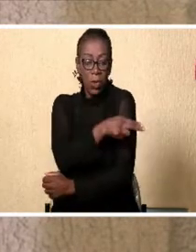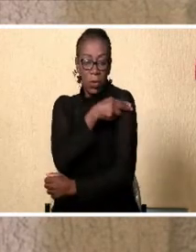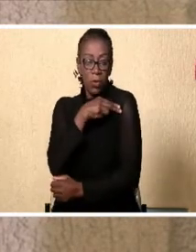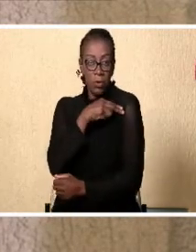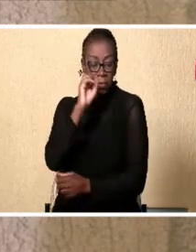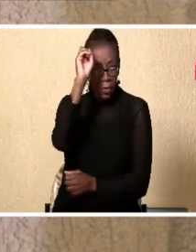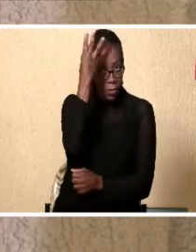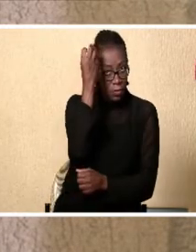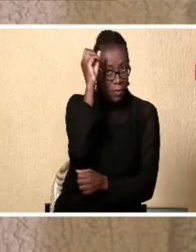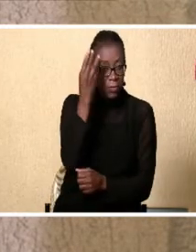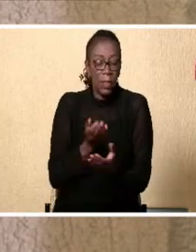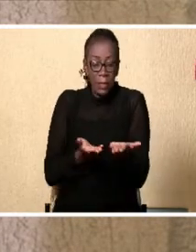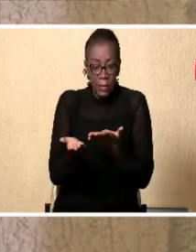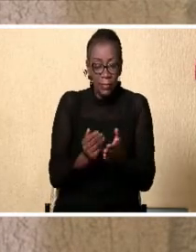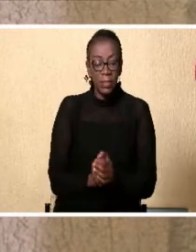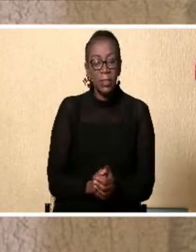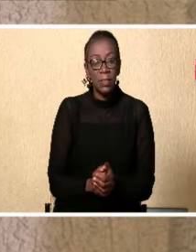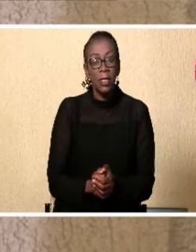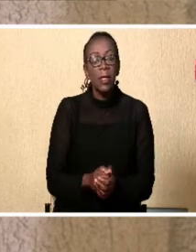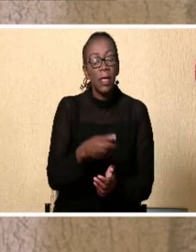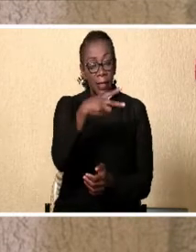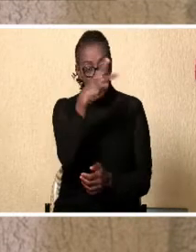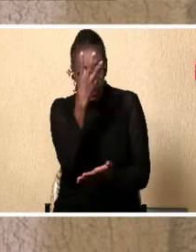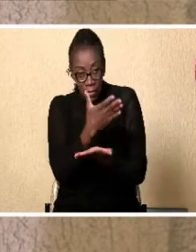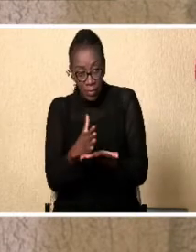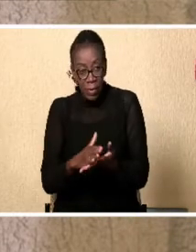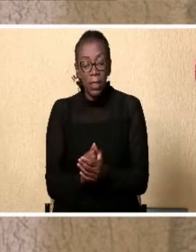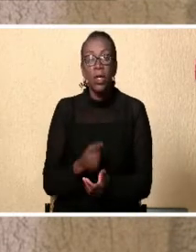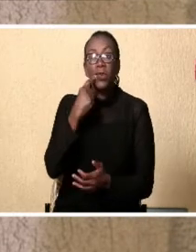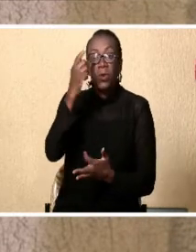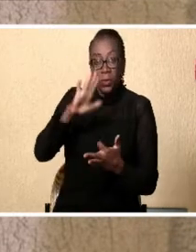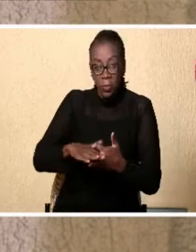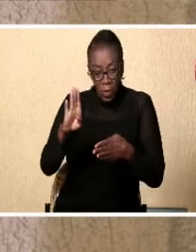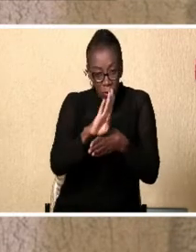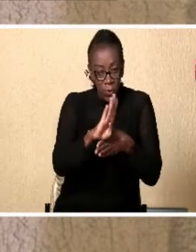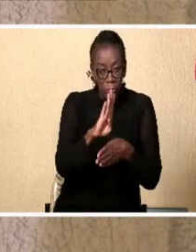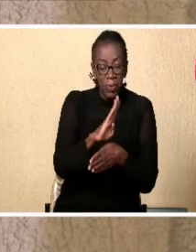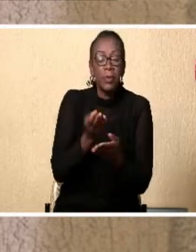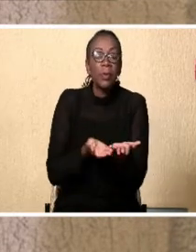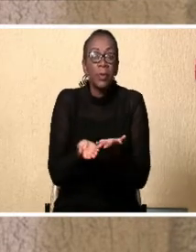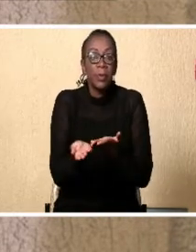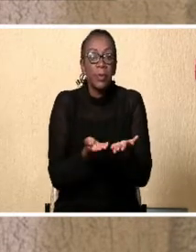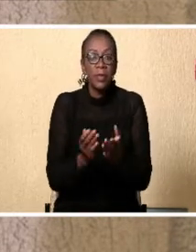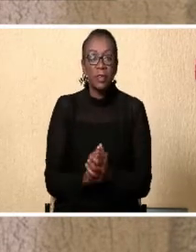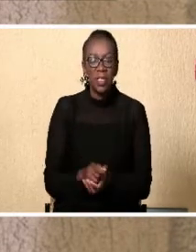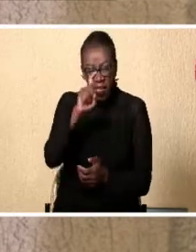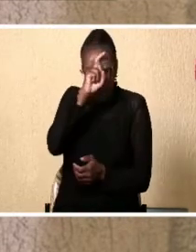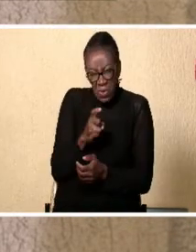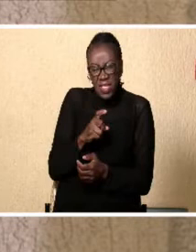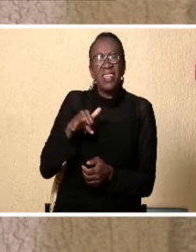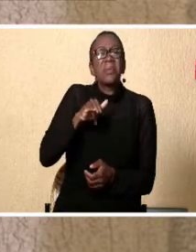there's Part B that's looking at now business services. What are those business services, providers